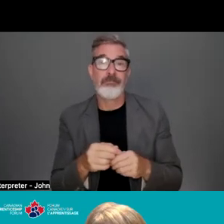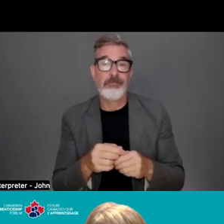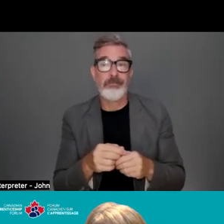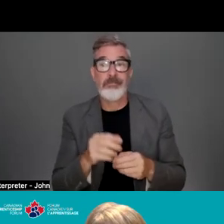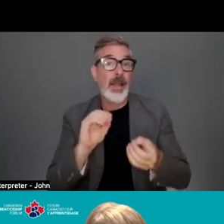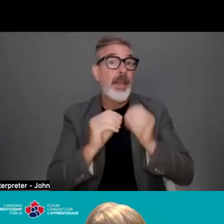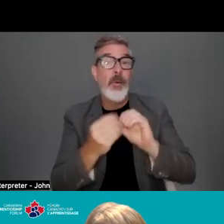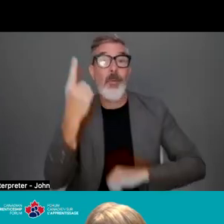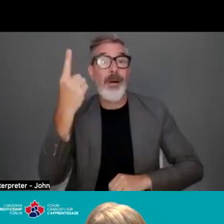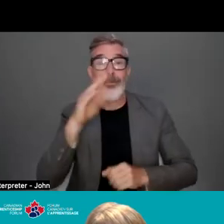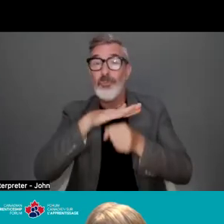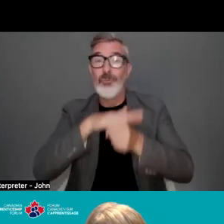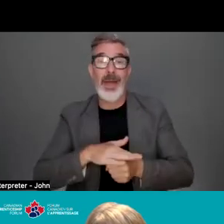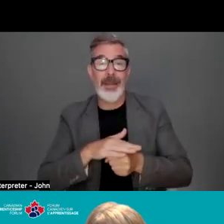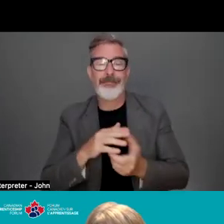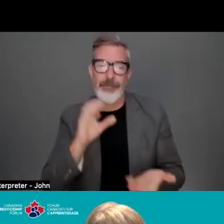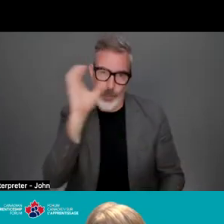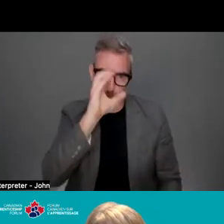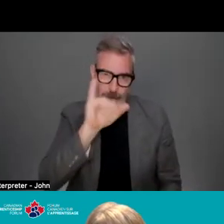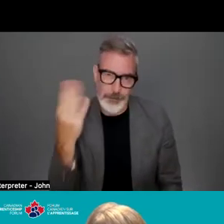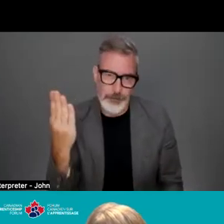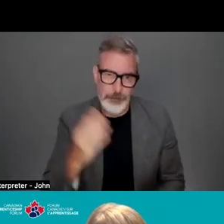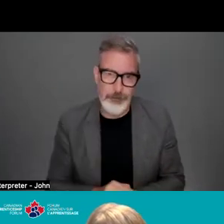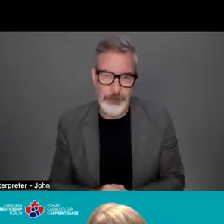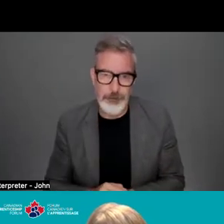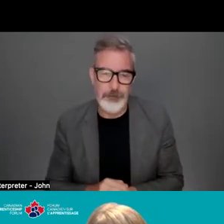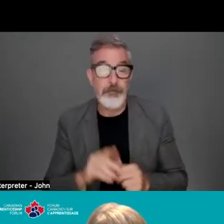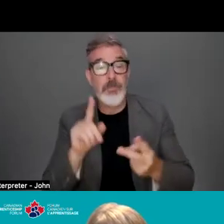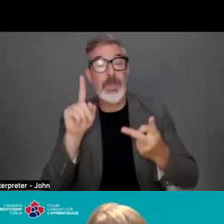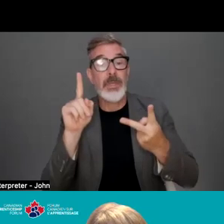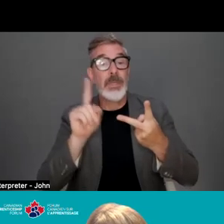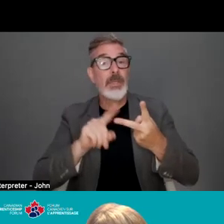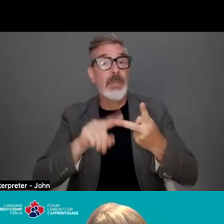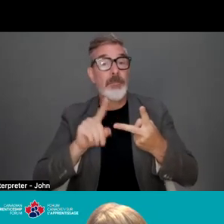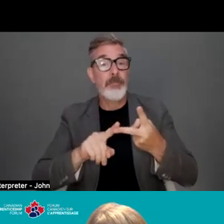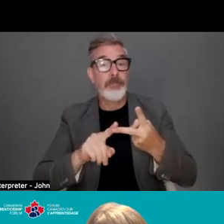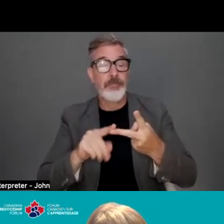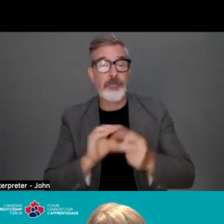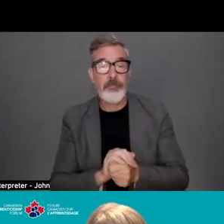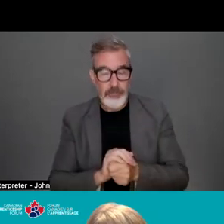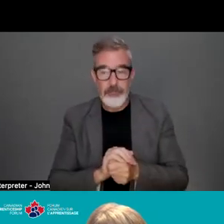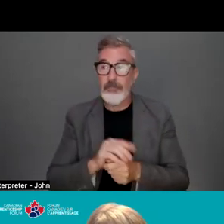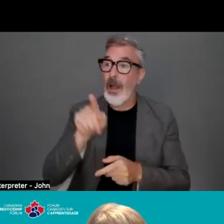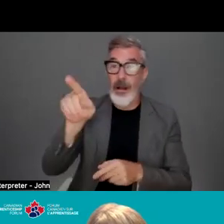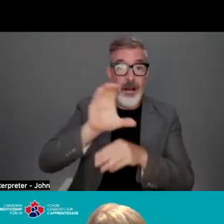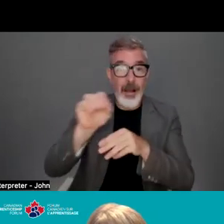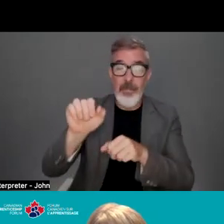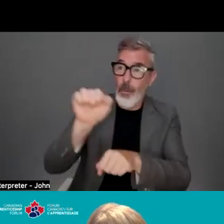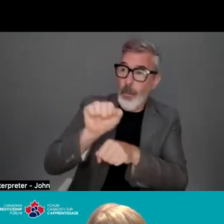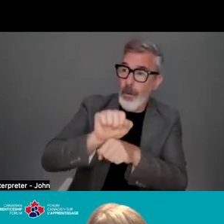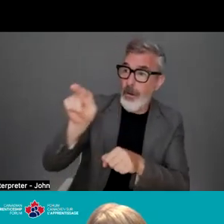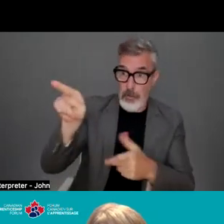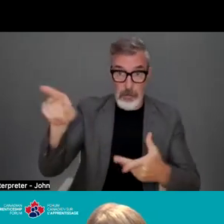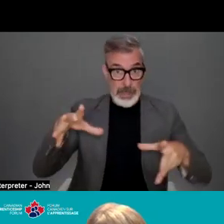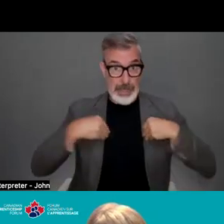The first step in an apprenticeship is to find an employer who's willing to sponsor you. But this is a